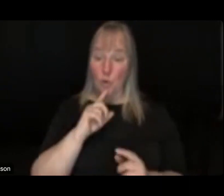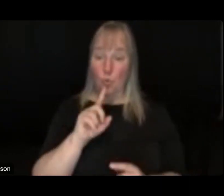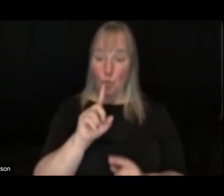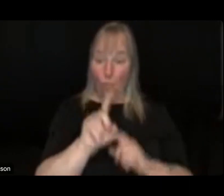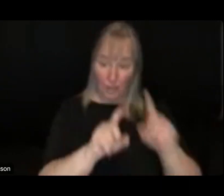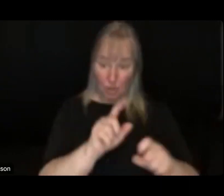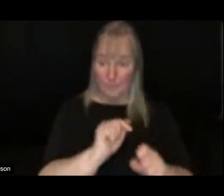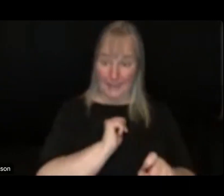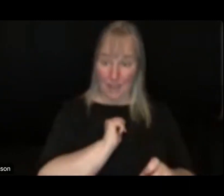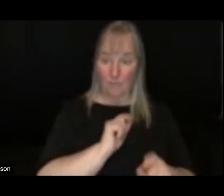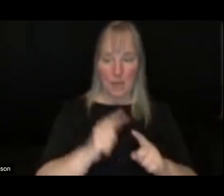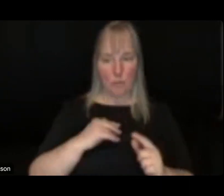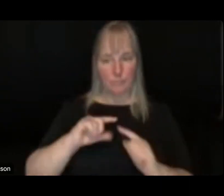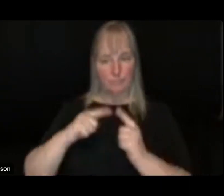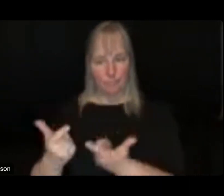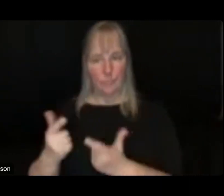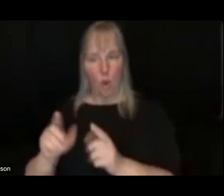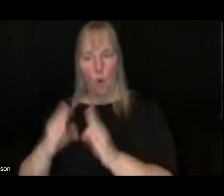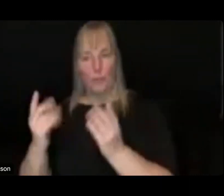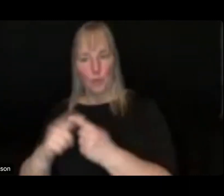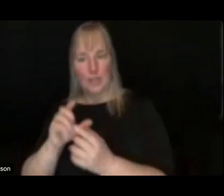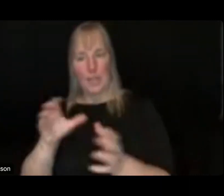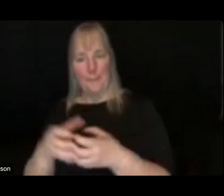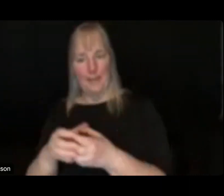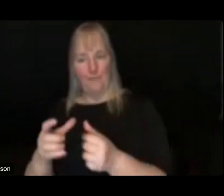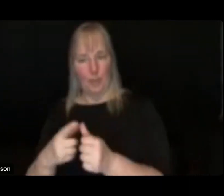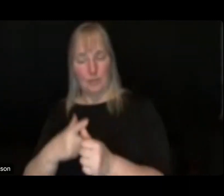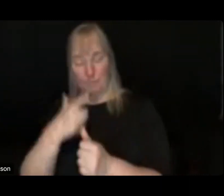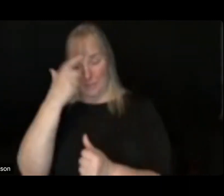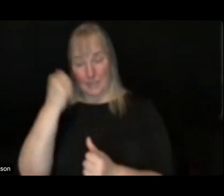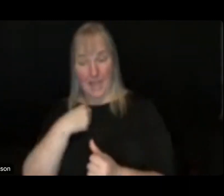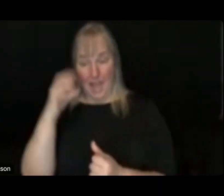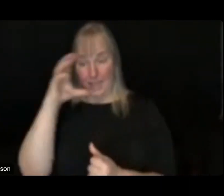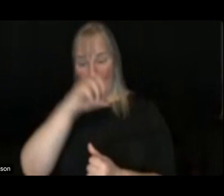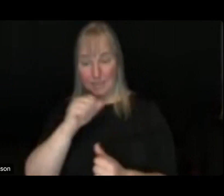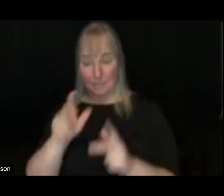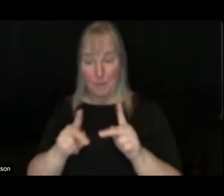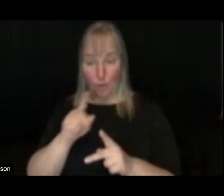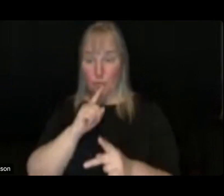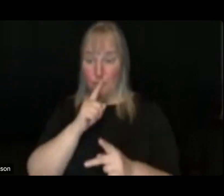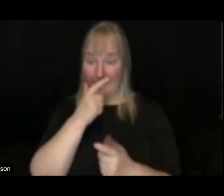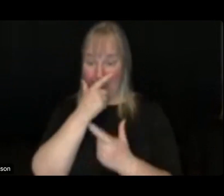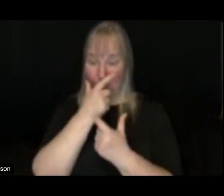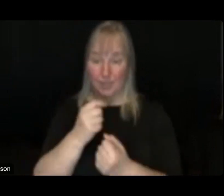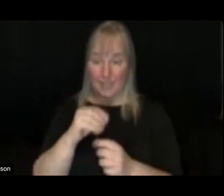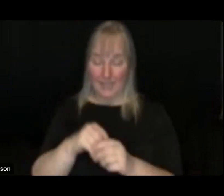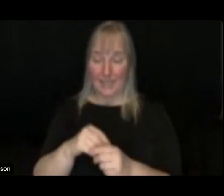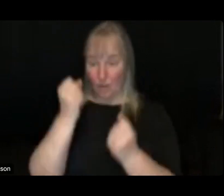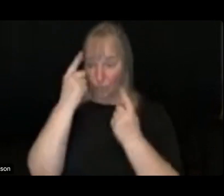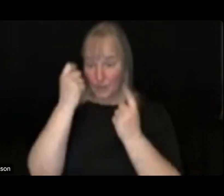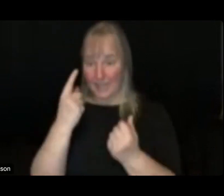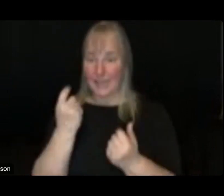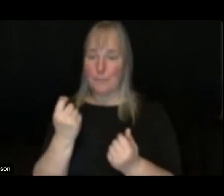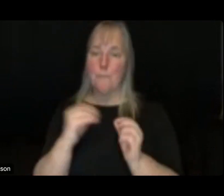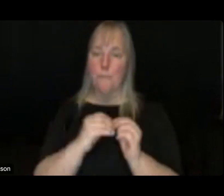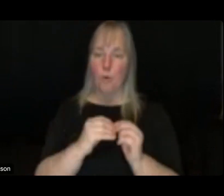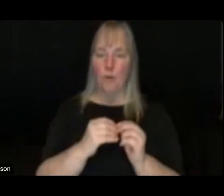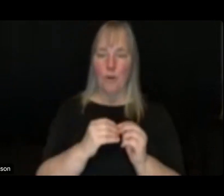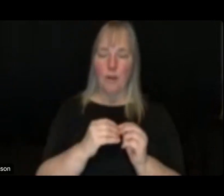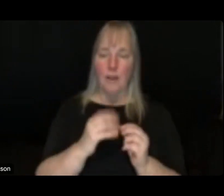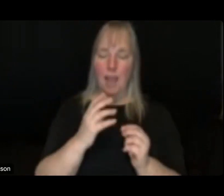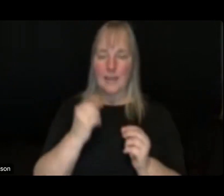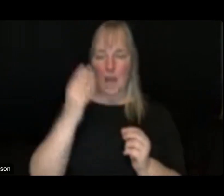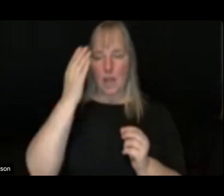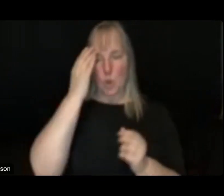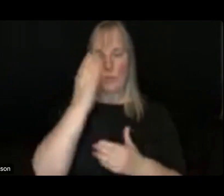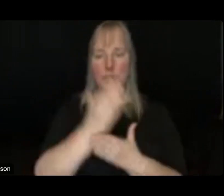rest of the committee first, because I guess there will be folks really interested in understanding a little bit more. I know there are some folks